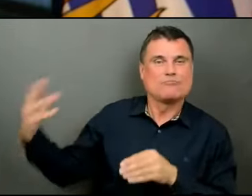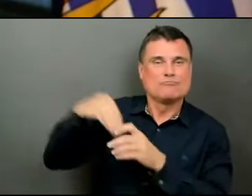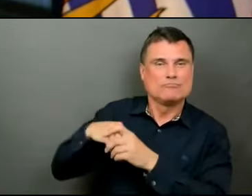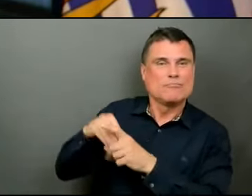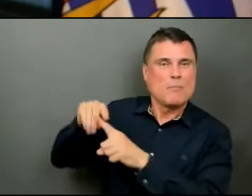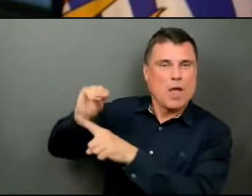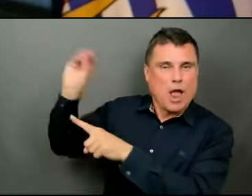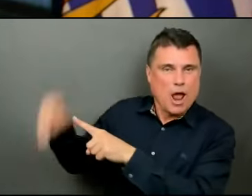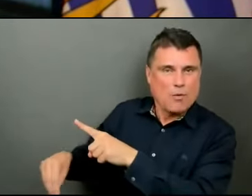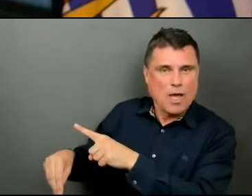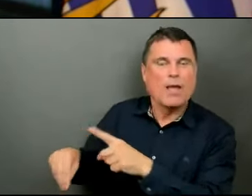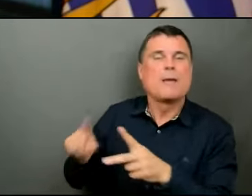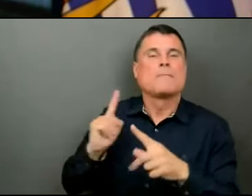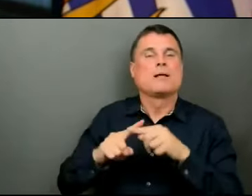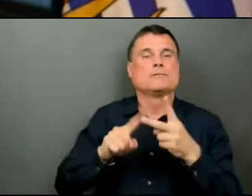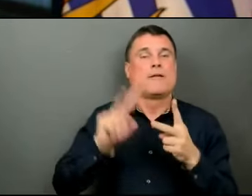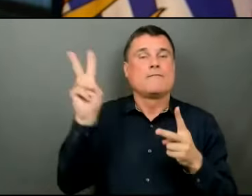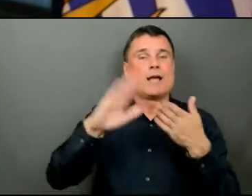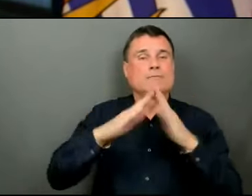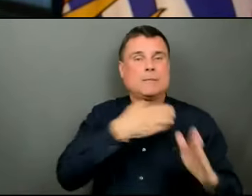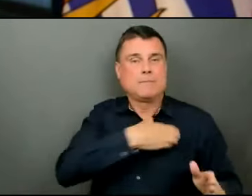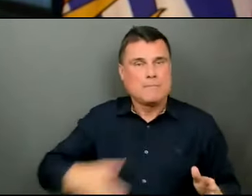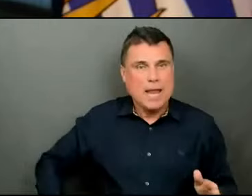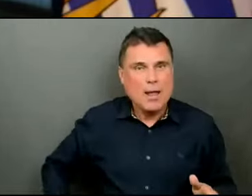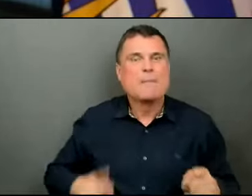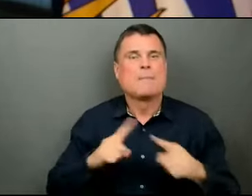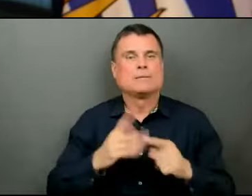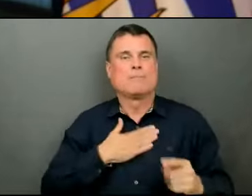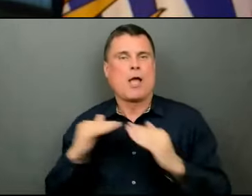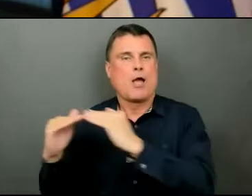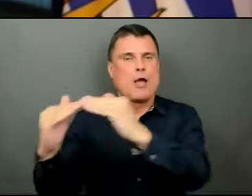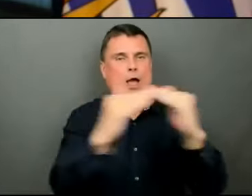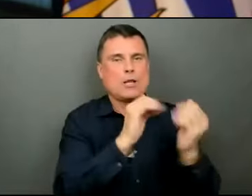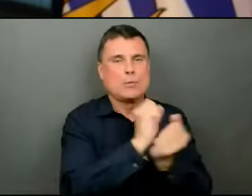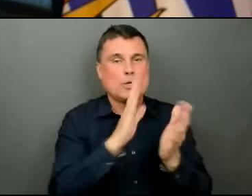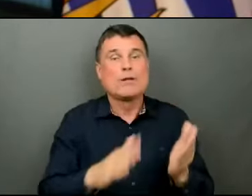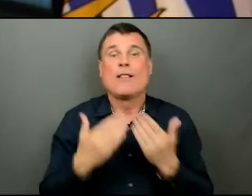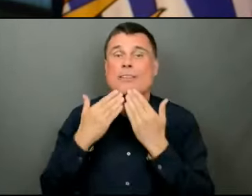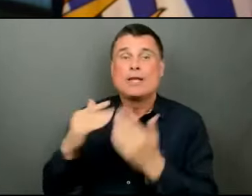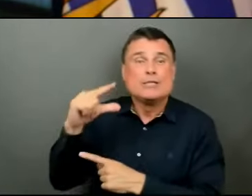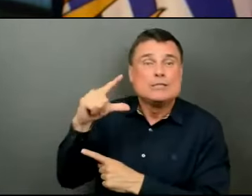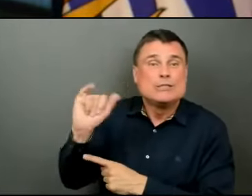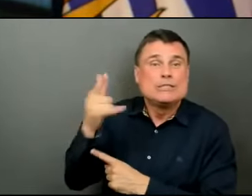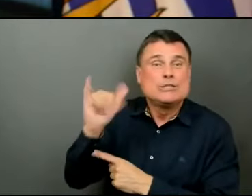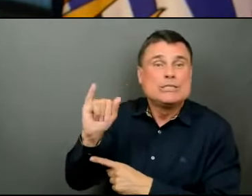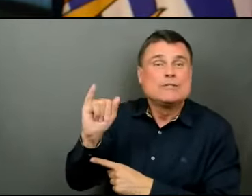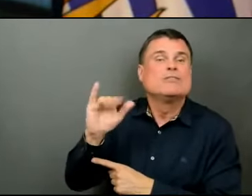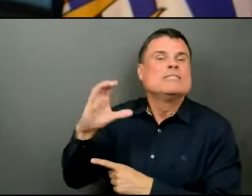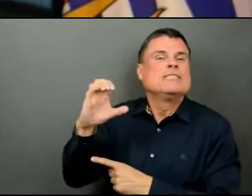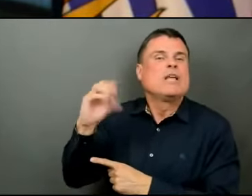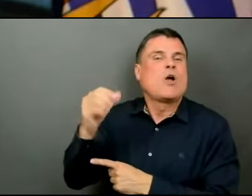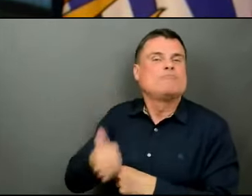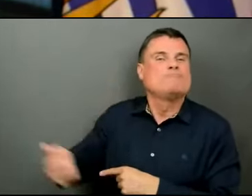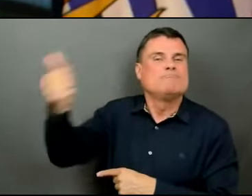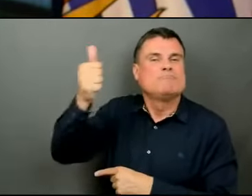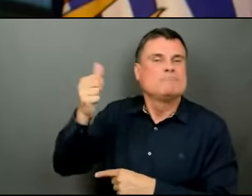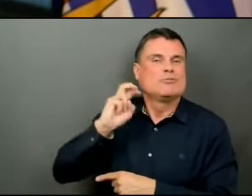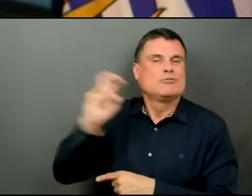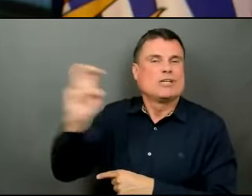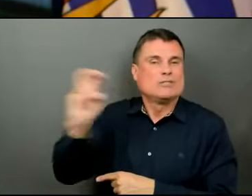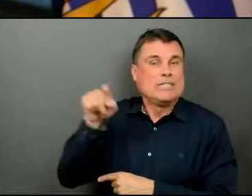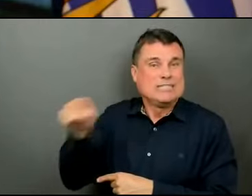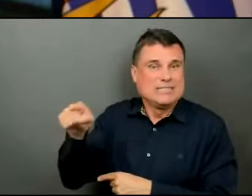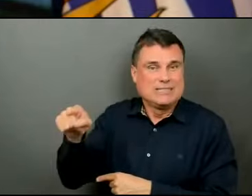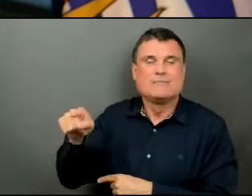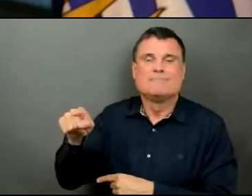Stewart and my colleagues. Gigi, thank you for your leadership at TransLink during a very difficult time. Your staff